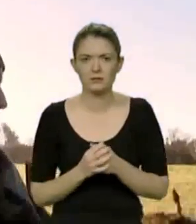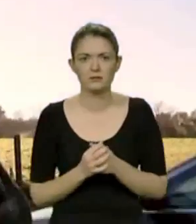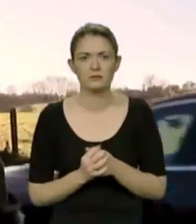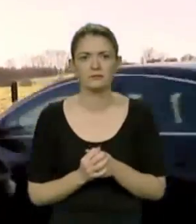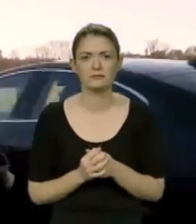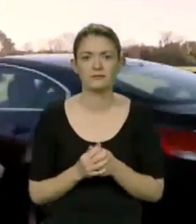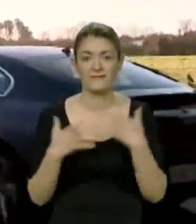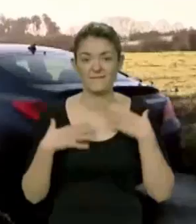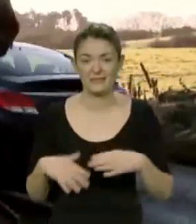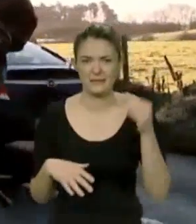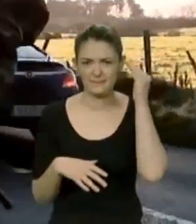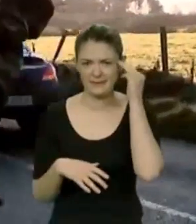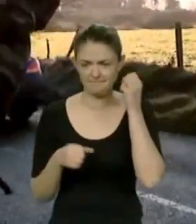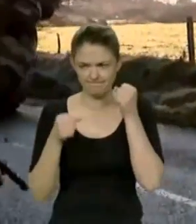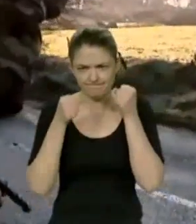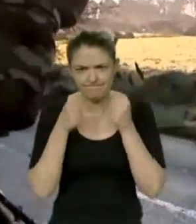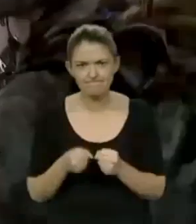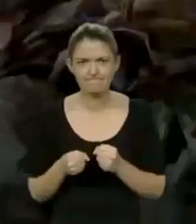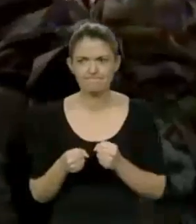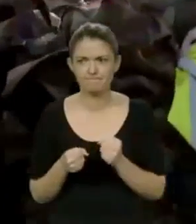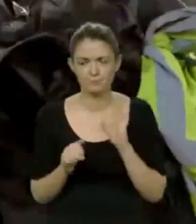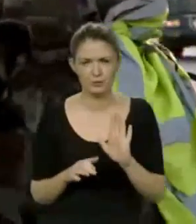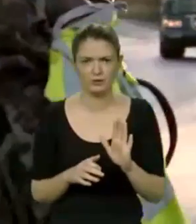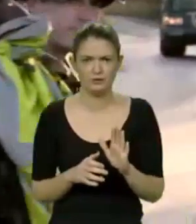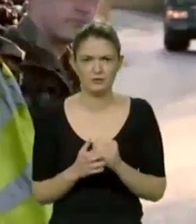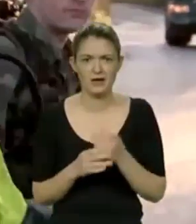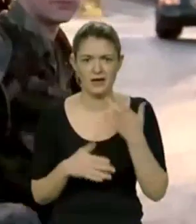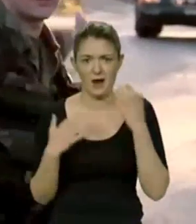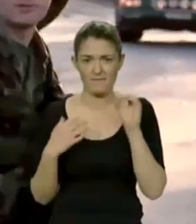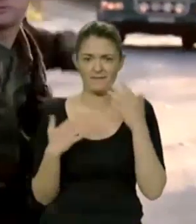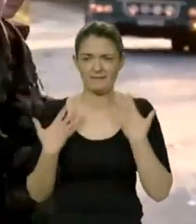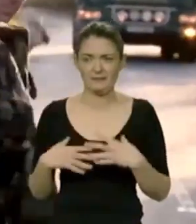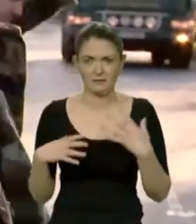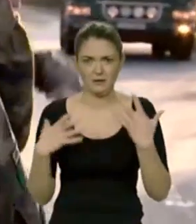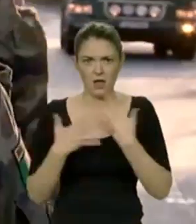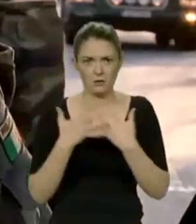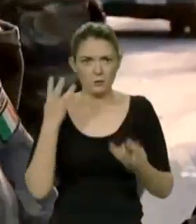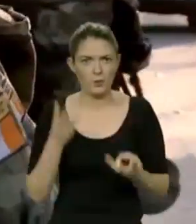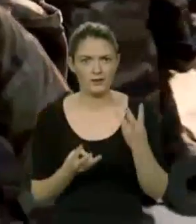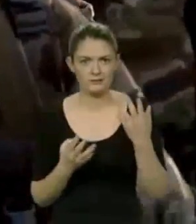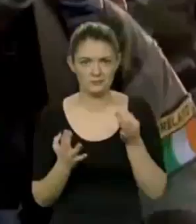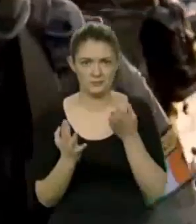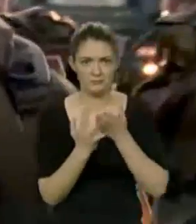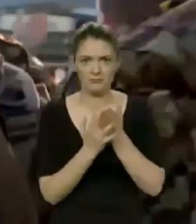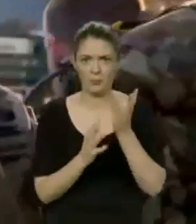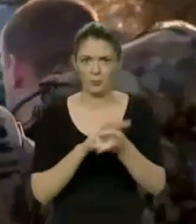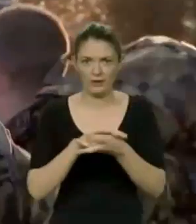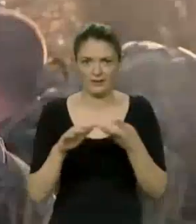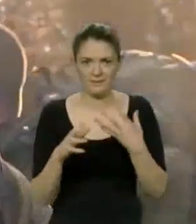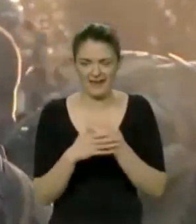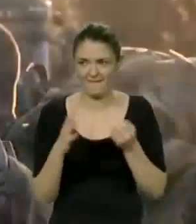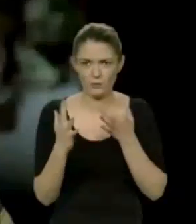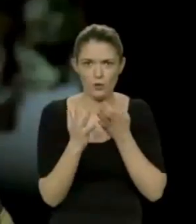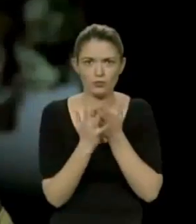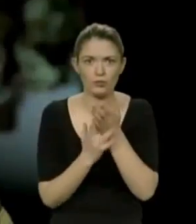Physically and mentally demanding. Obviously physically it's a lot of weight. It's a week where their bodies have never gone through anything like this before, and